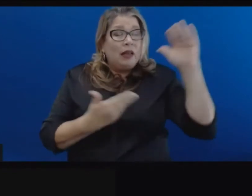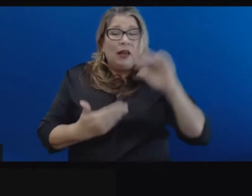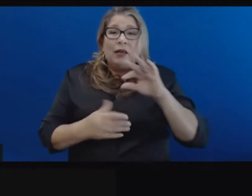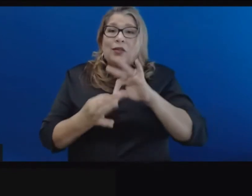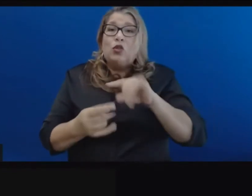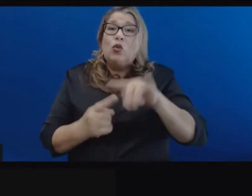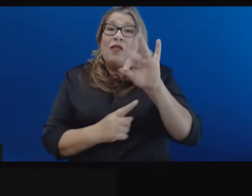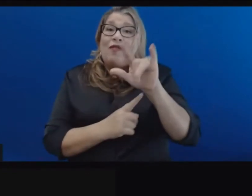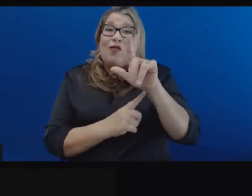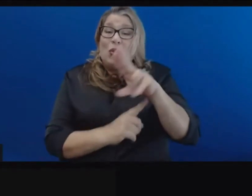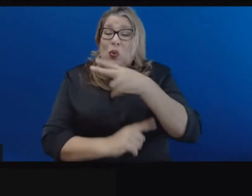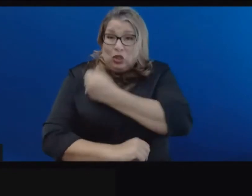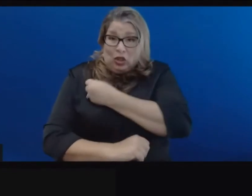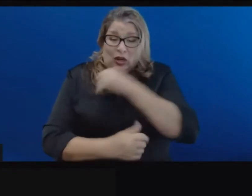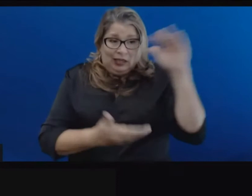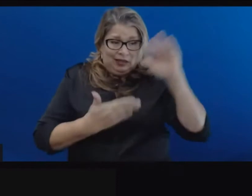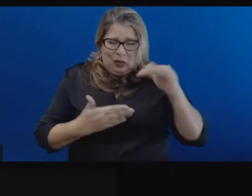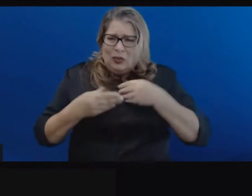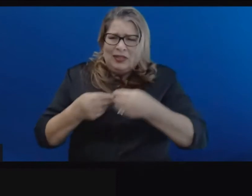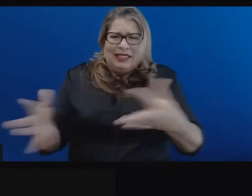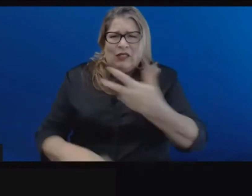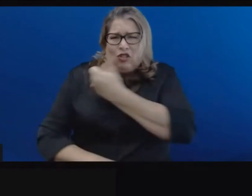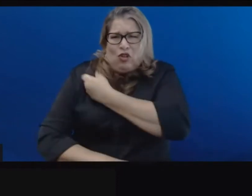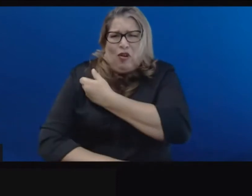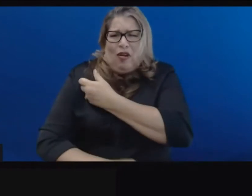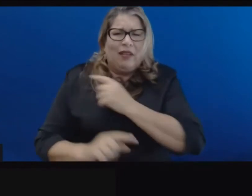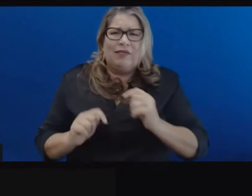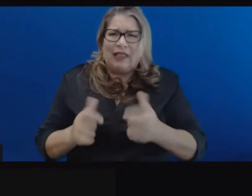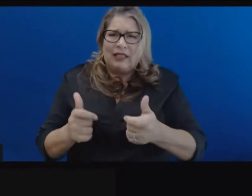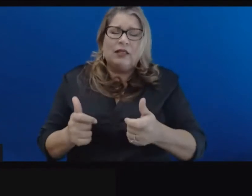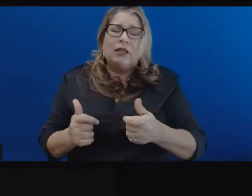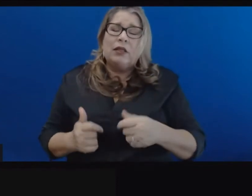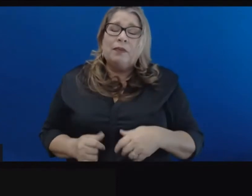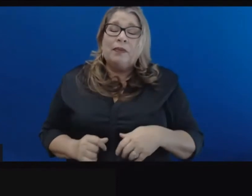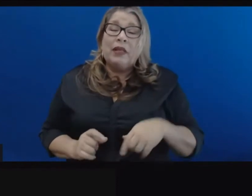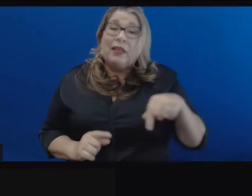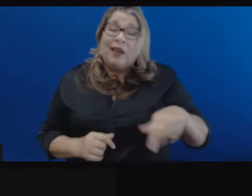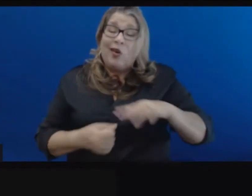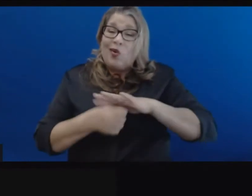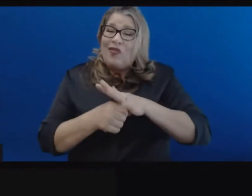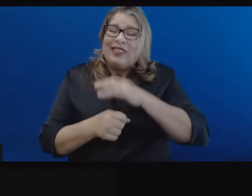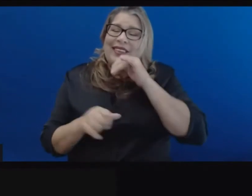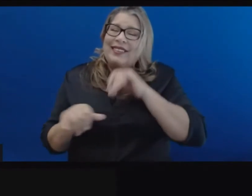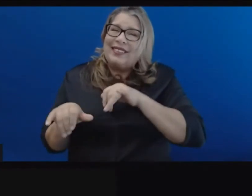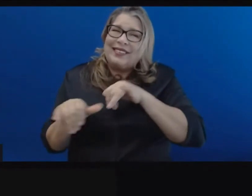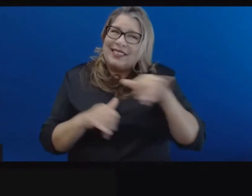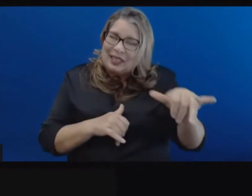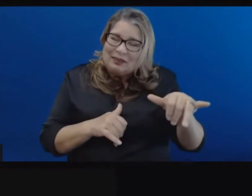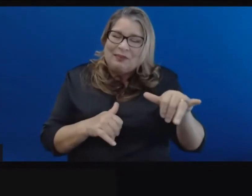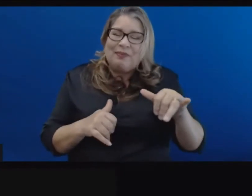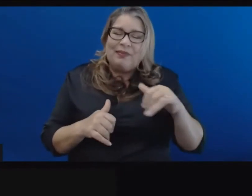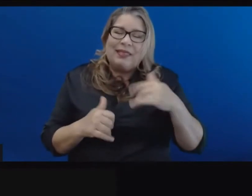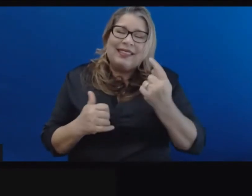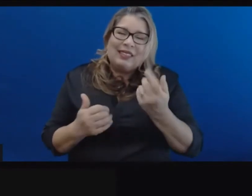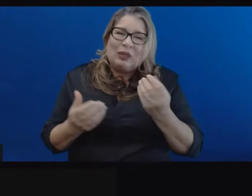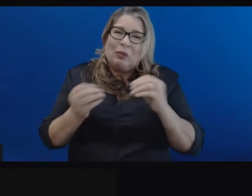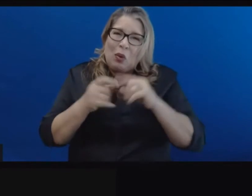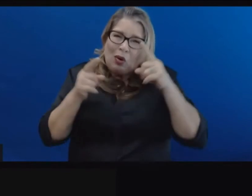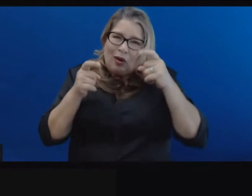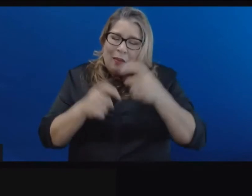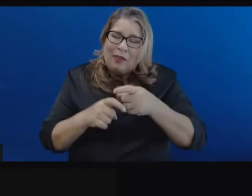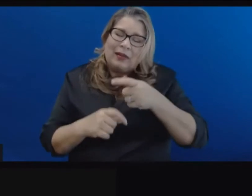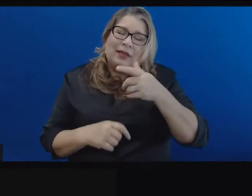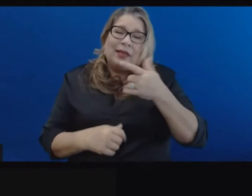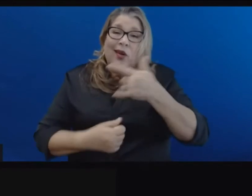of Californians. This is not the same effort as a flu vaccine clinic. There's a lot more intricacy, 2